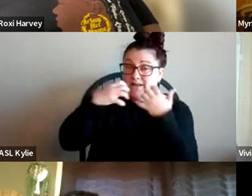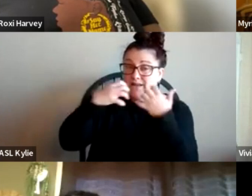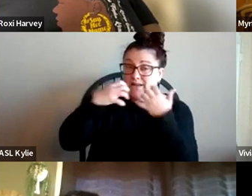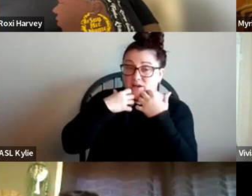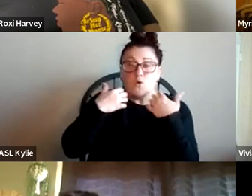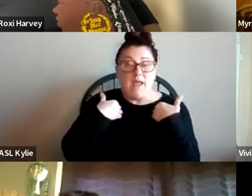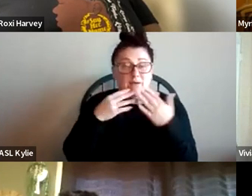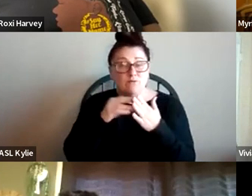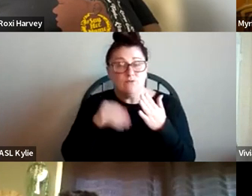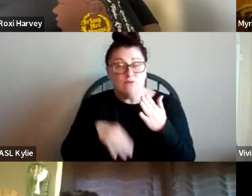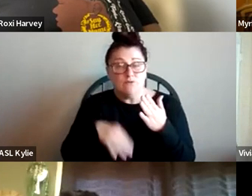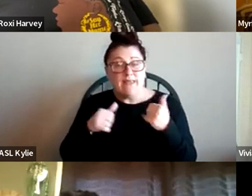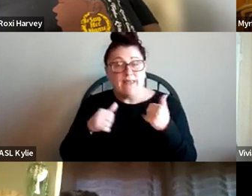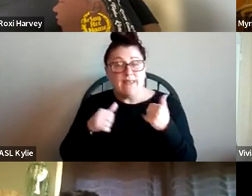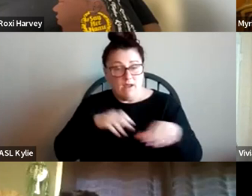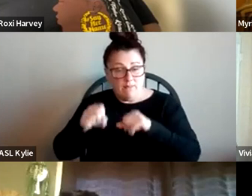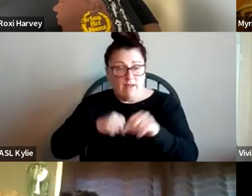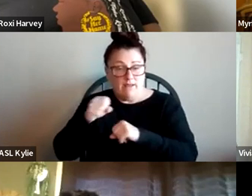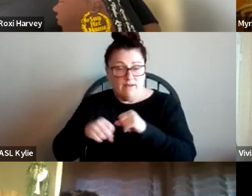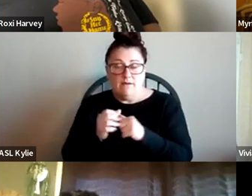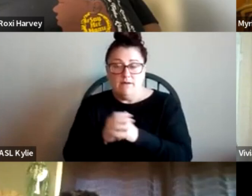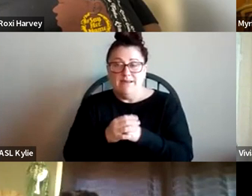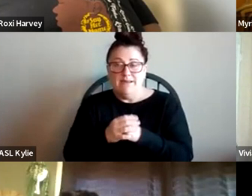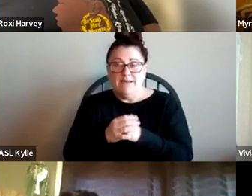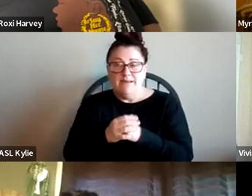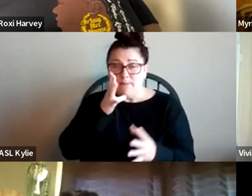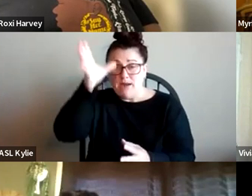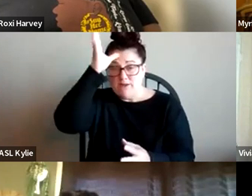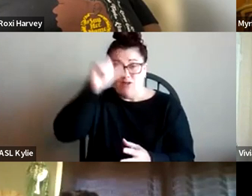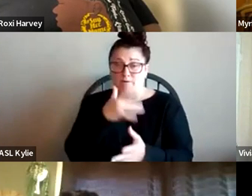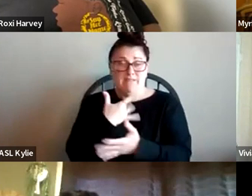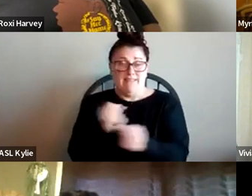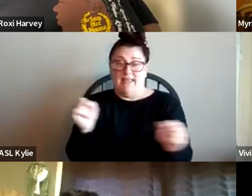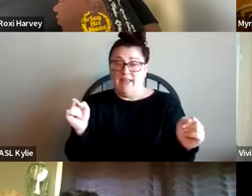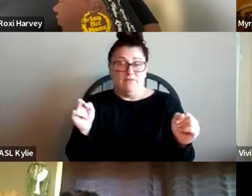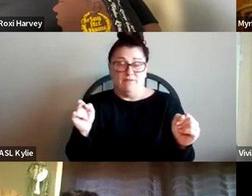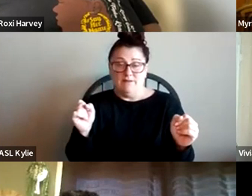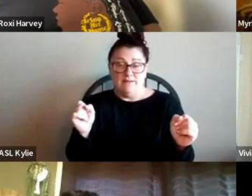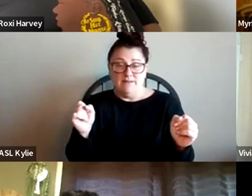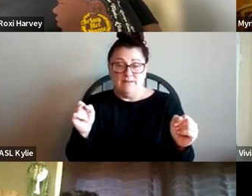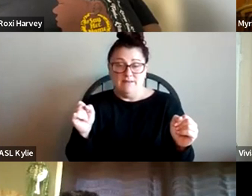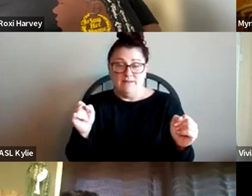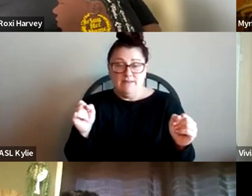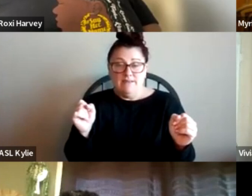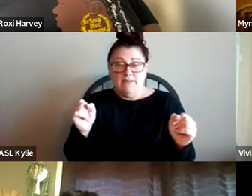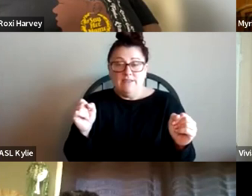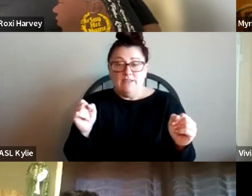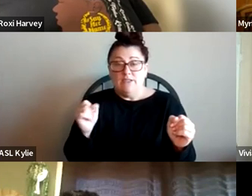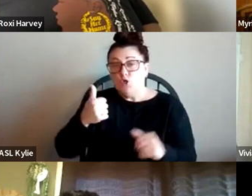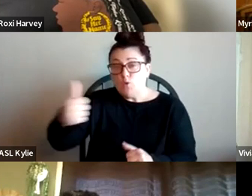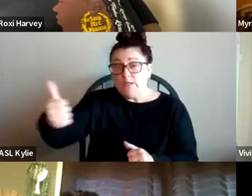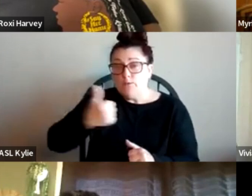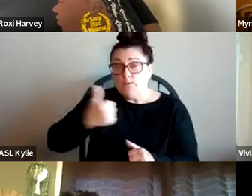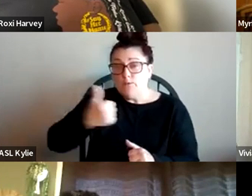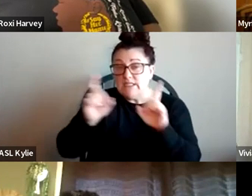do have students that can walk and bike, but a lot of our parents don't feel safe in doing that. So aligning better with the Boston Transportation